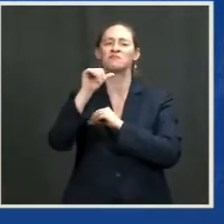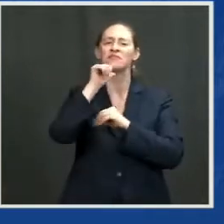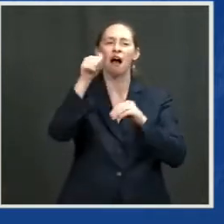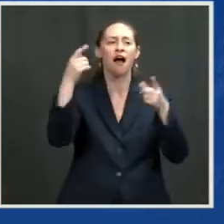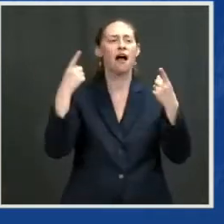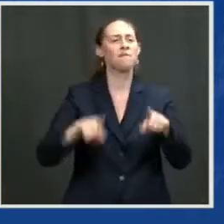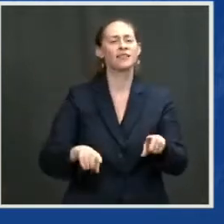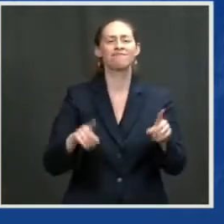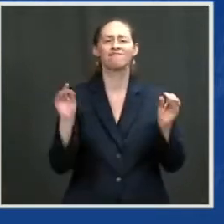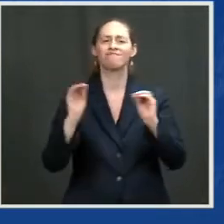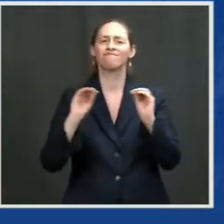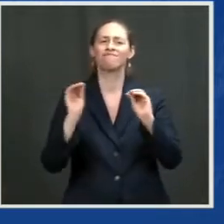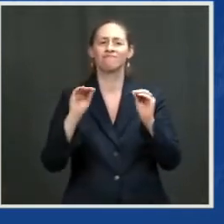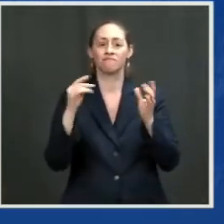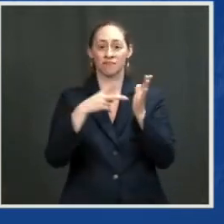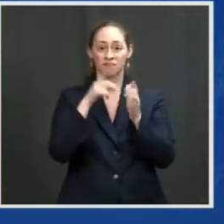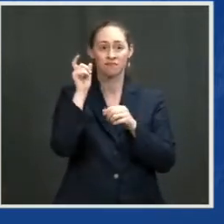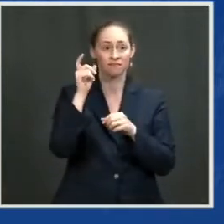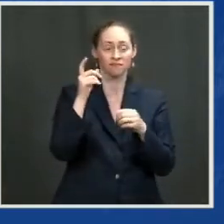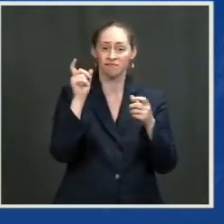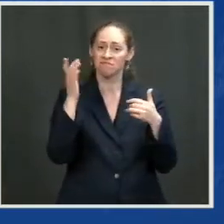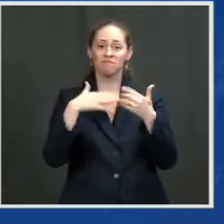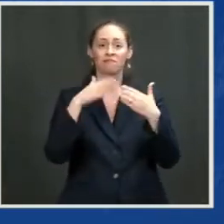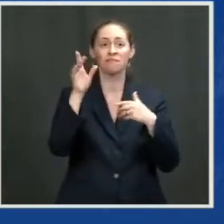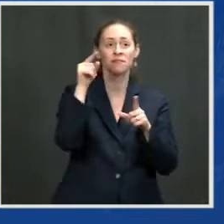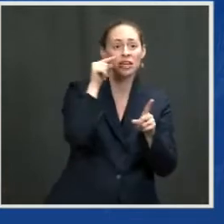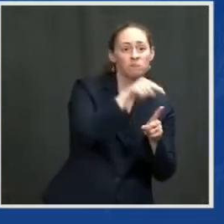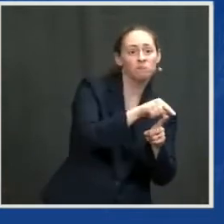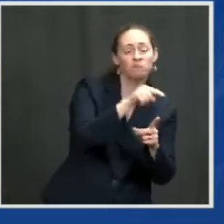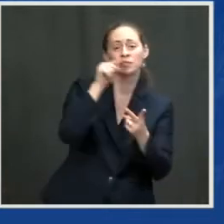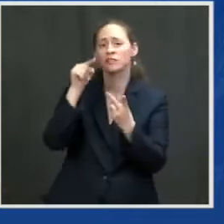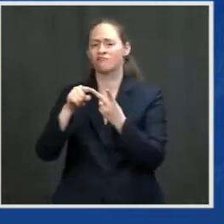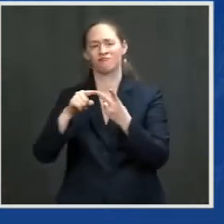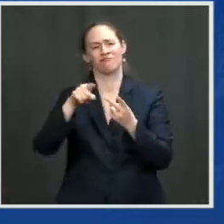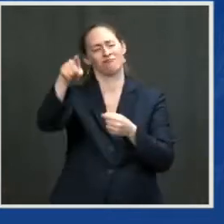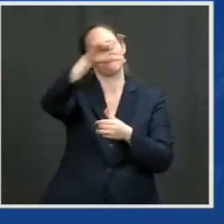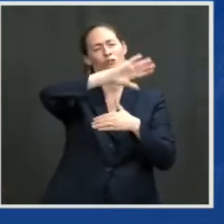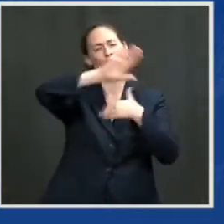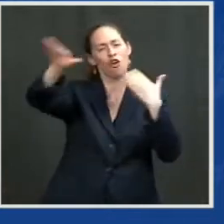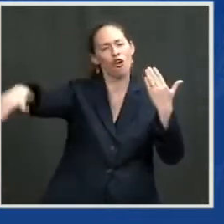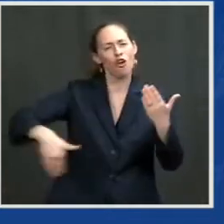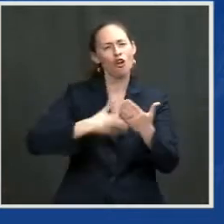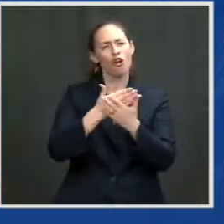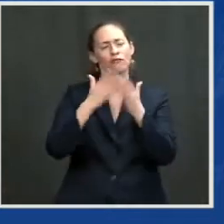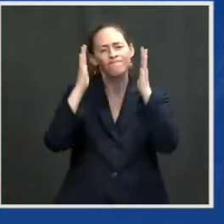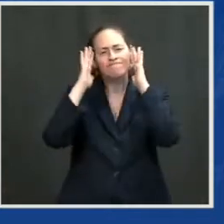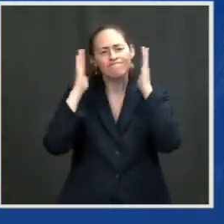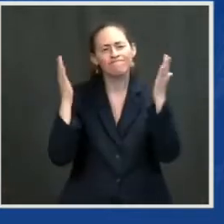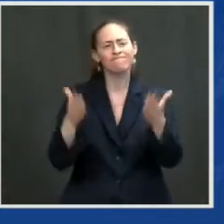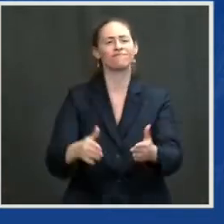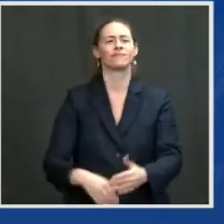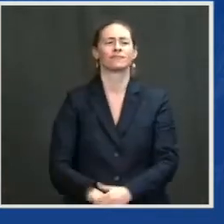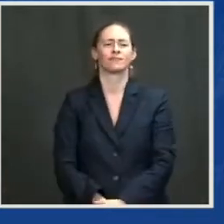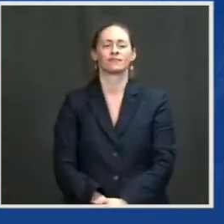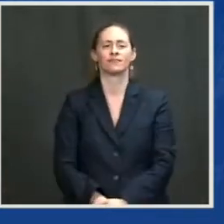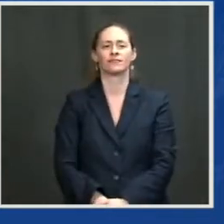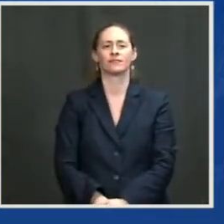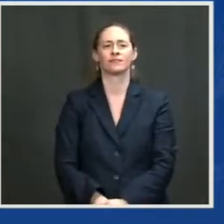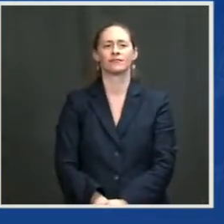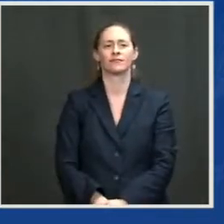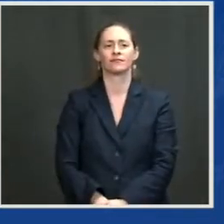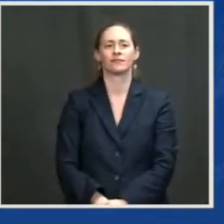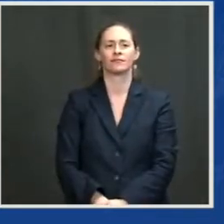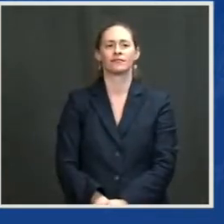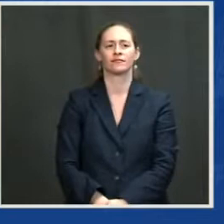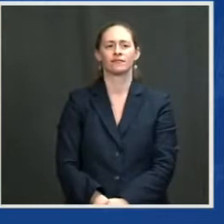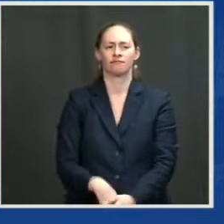government, because it was local, doesn't mean it shouldn't help. I promise you, we're going to build back better than ever, more resilient, and